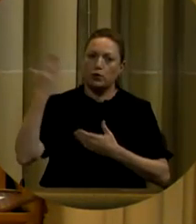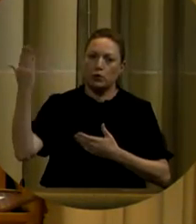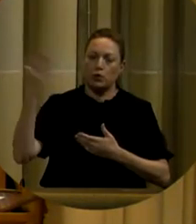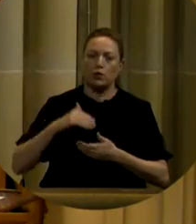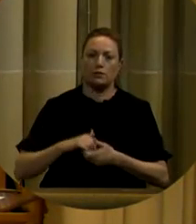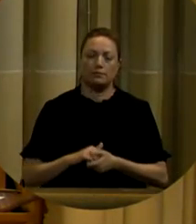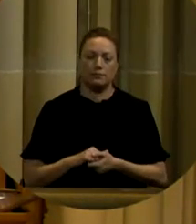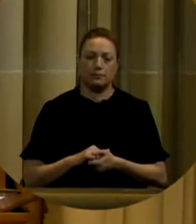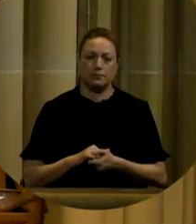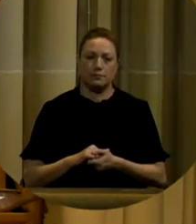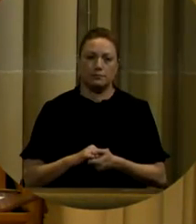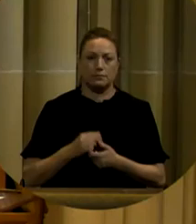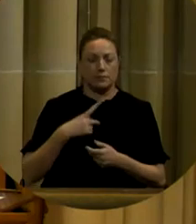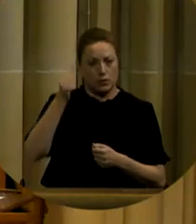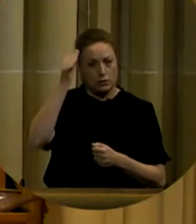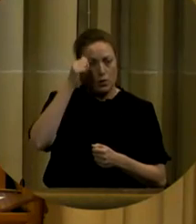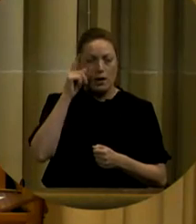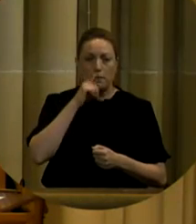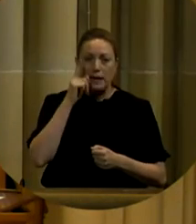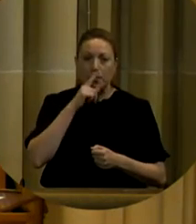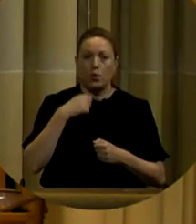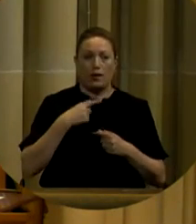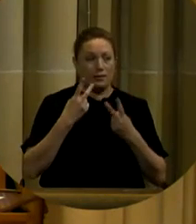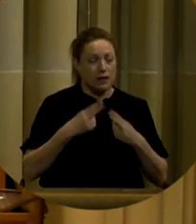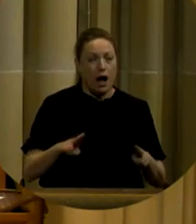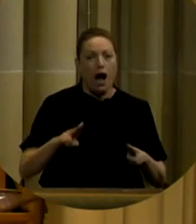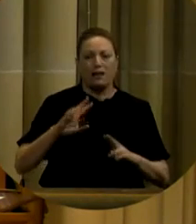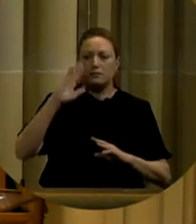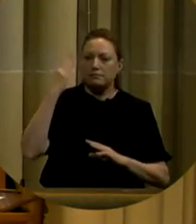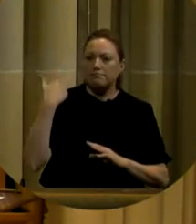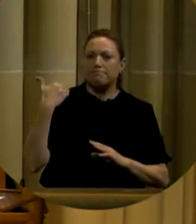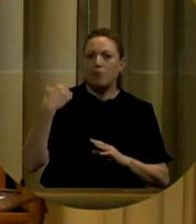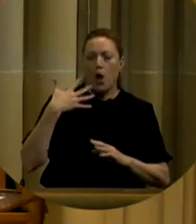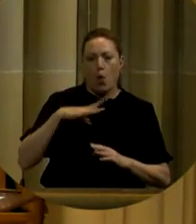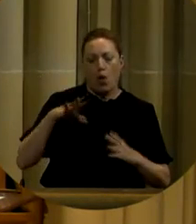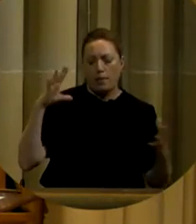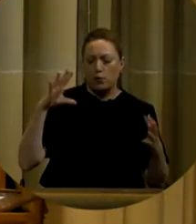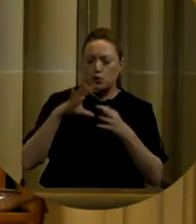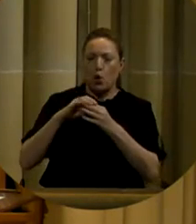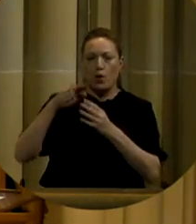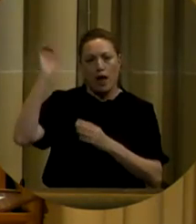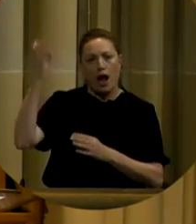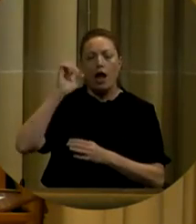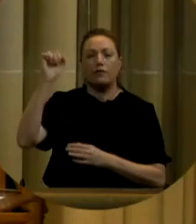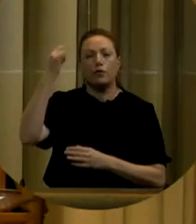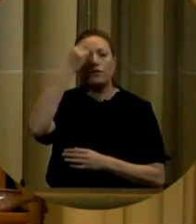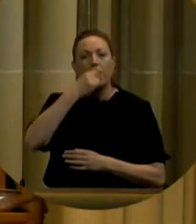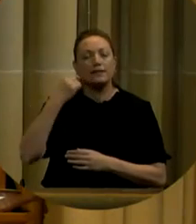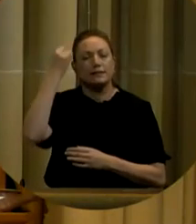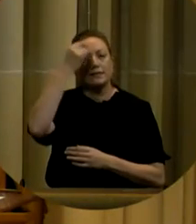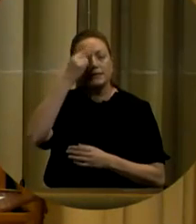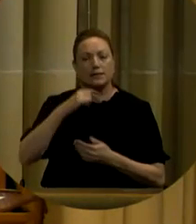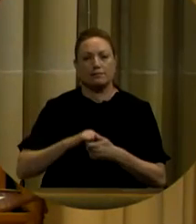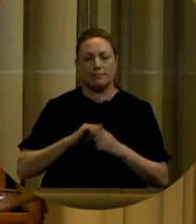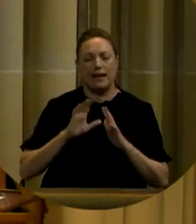alone we have known. Admit them to rejoice in the light of your face, and in the resurrection, give them the fullness